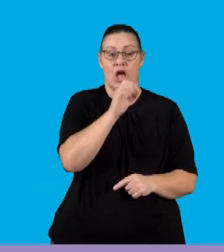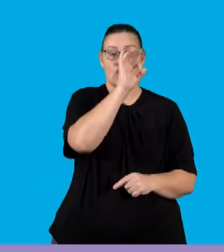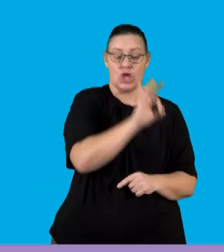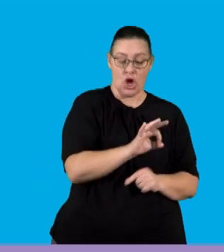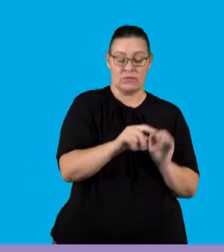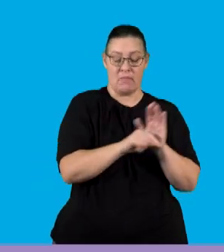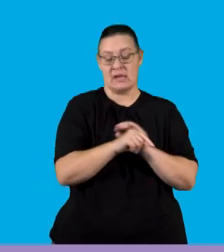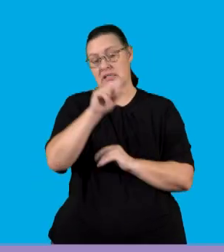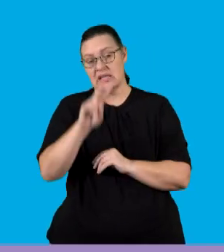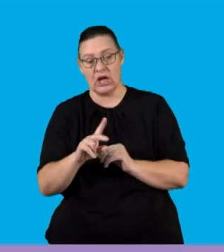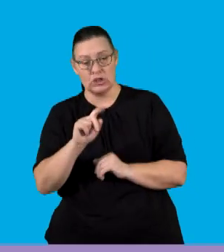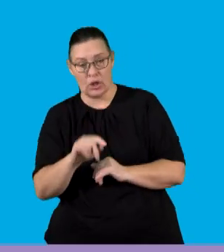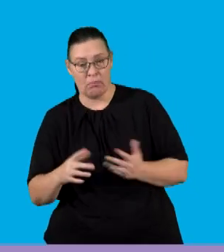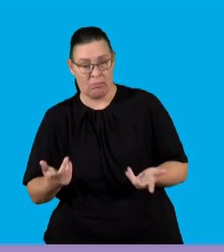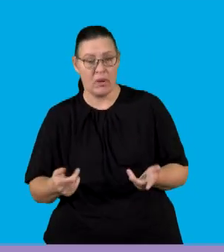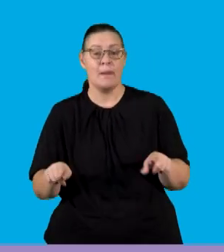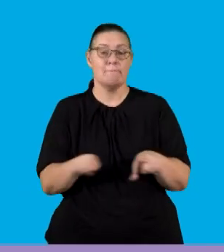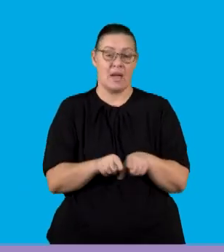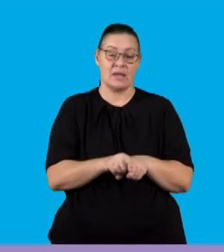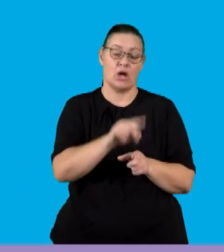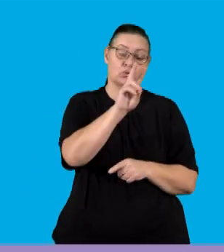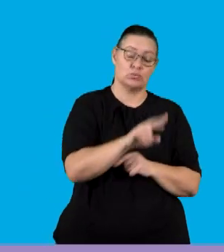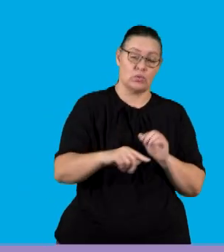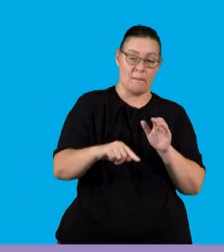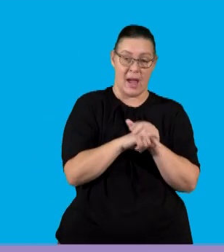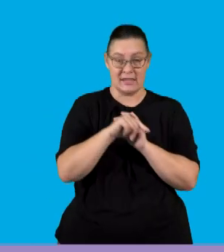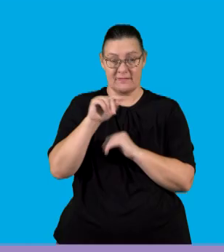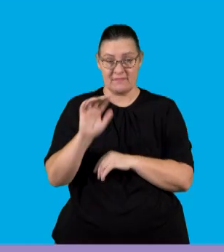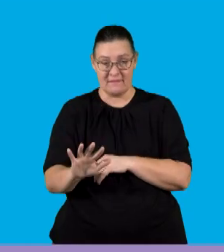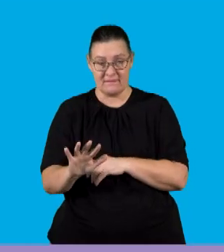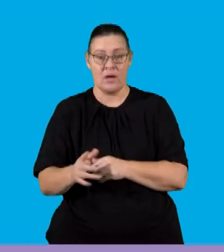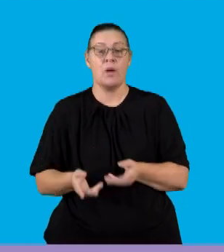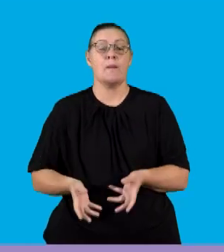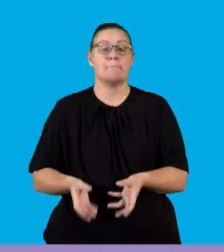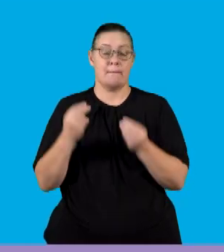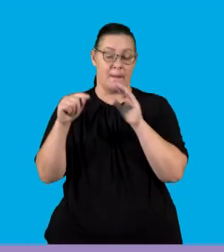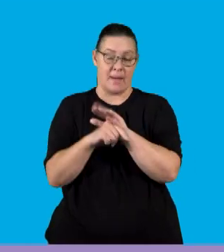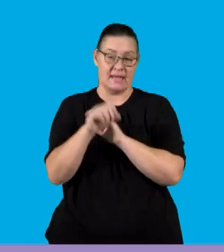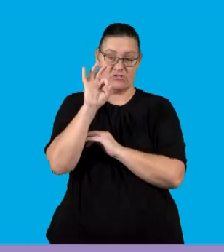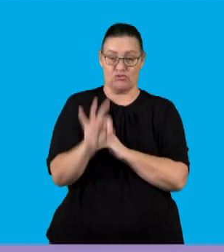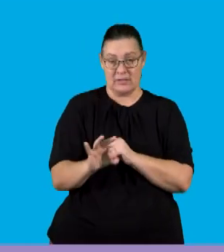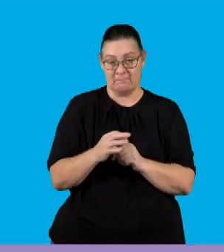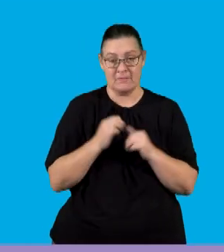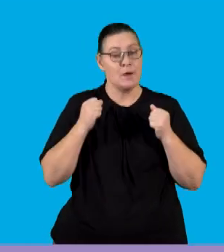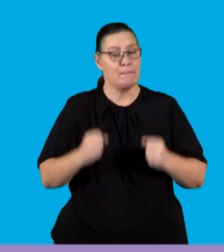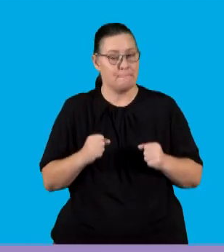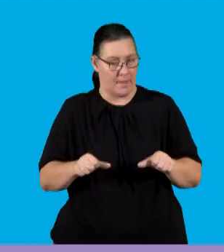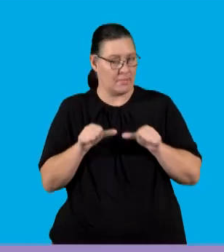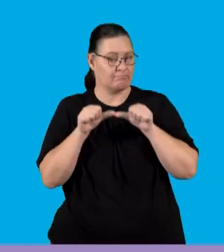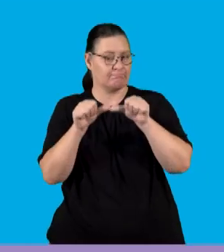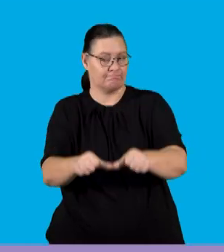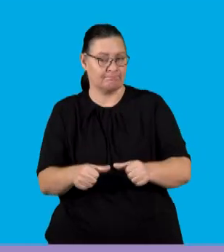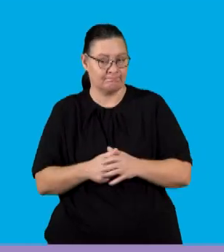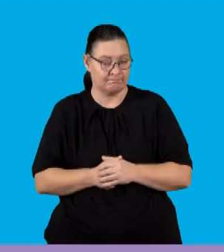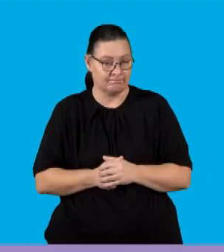by saying the third term minus the second term. This would be 2 minus 5. And again, we get that